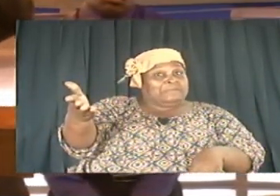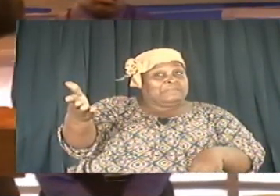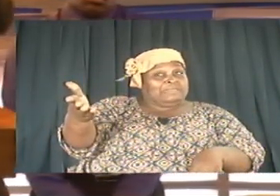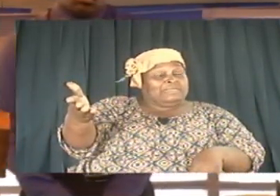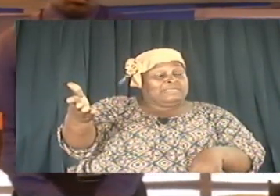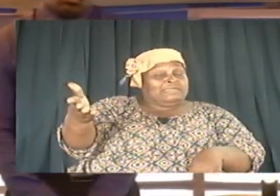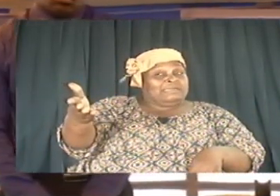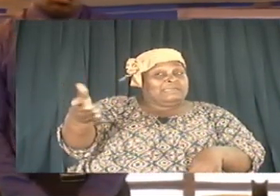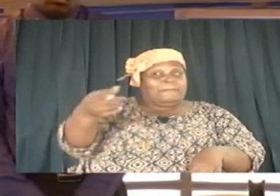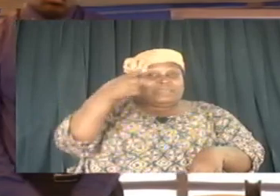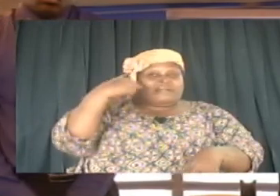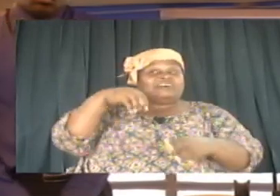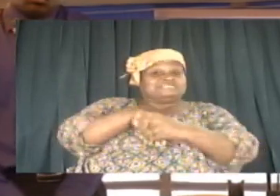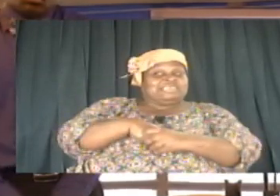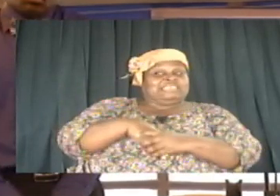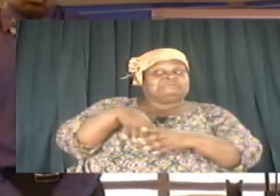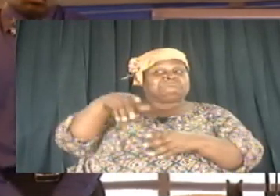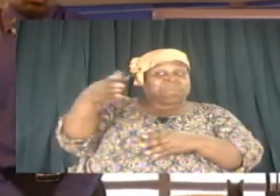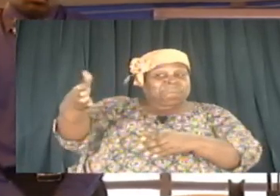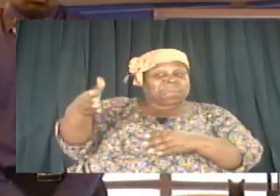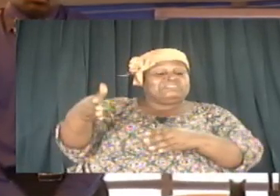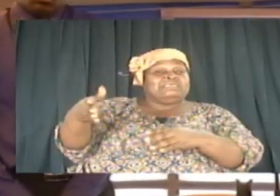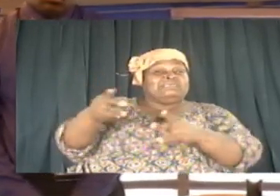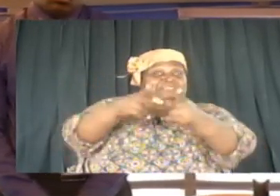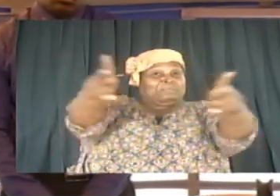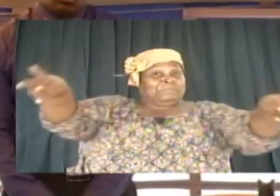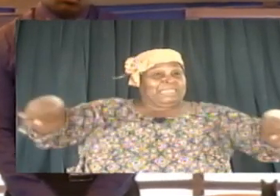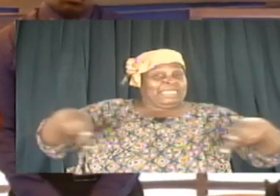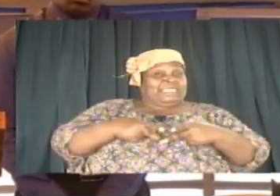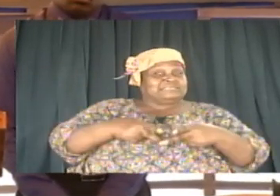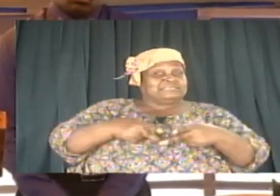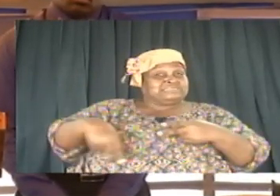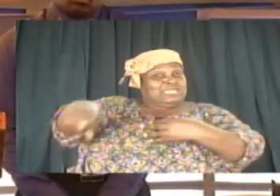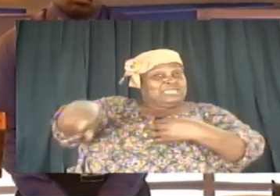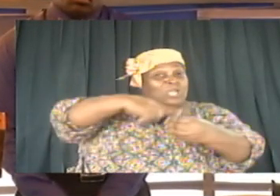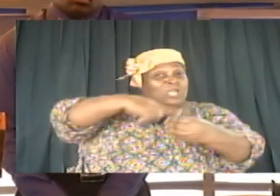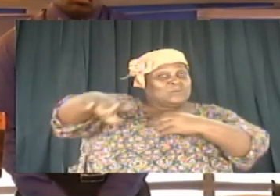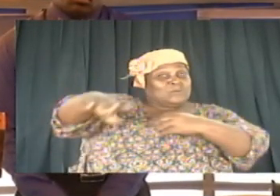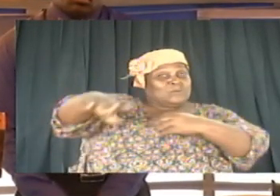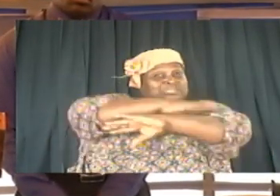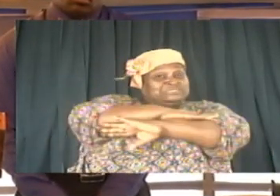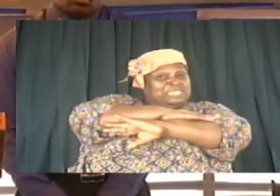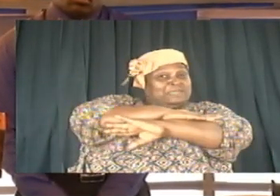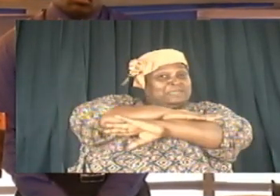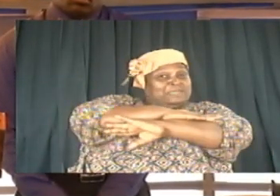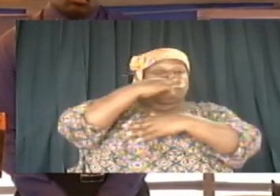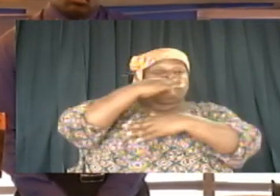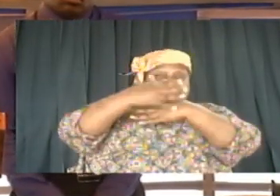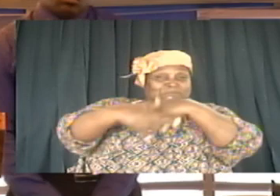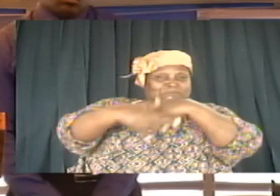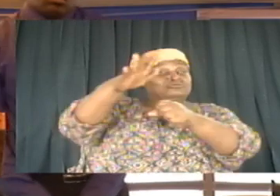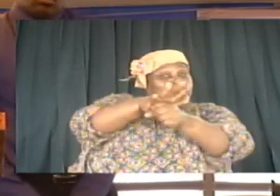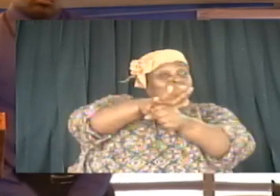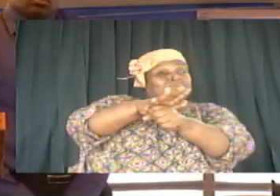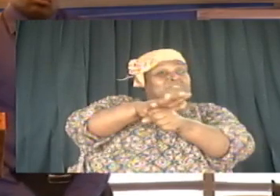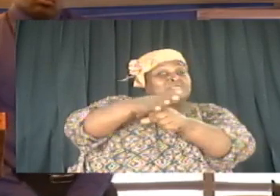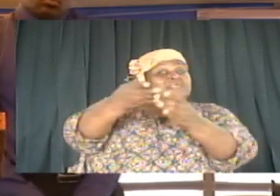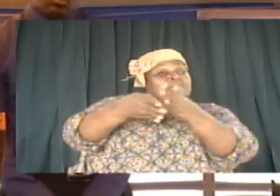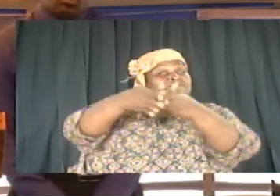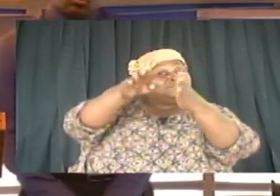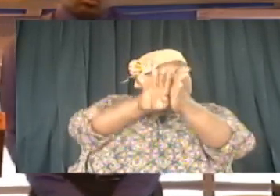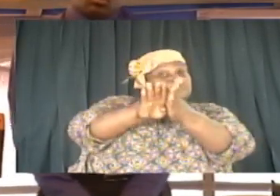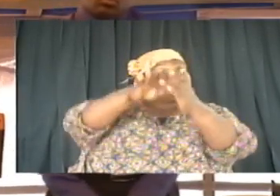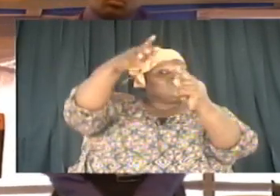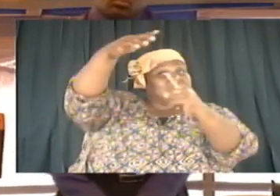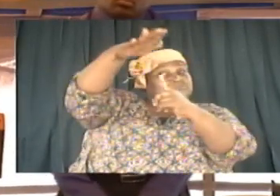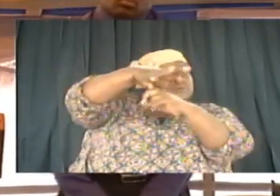place around that table with the lamb and the blood covering the door, and